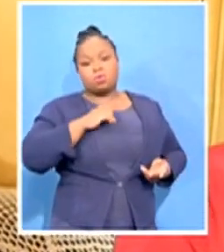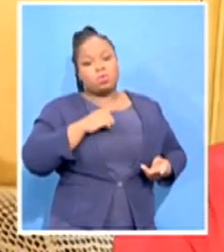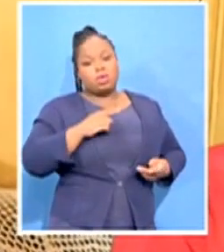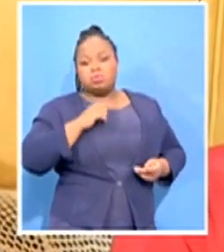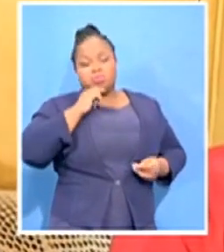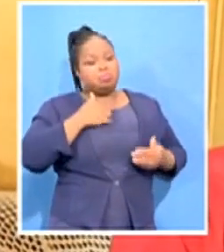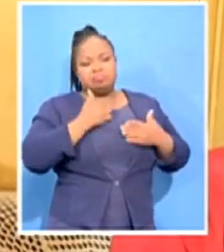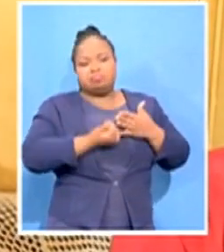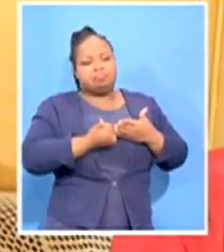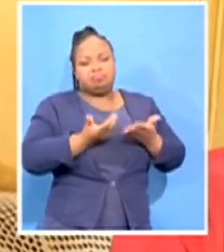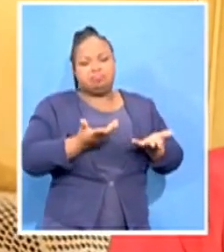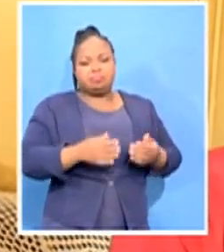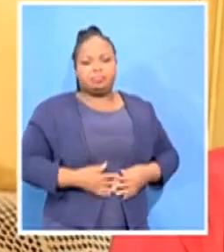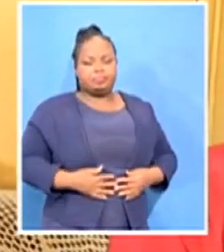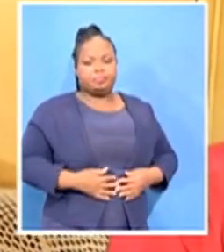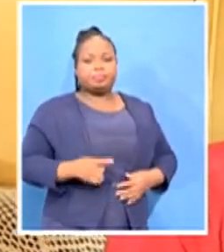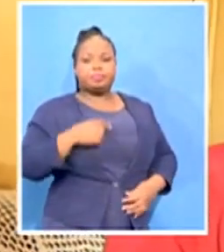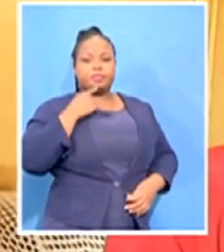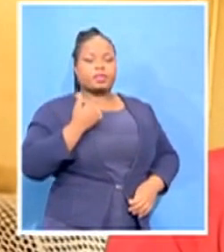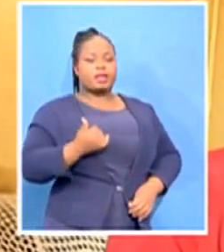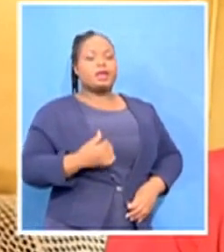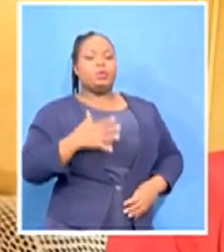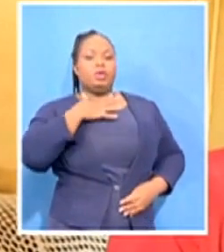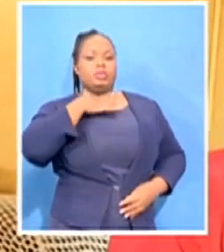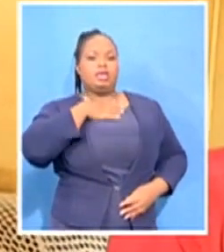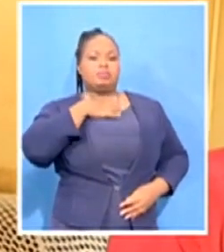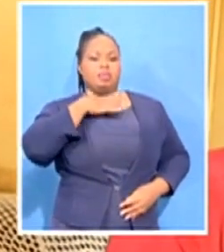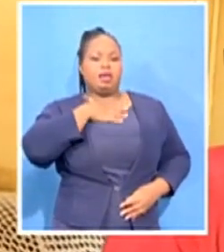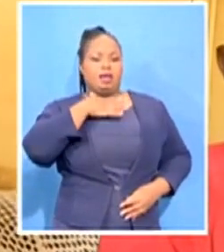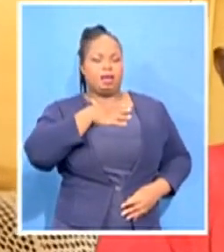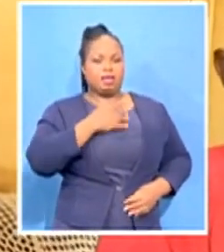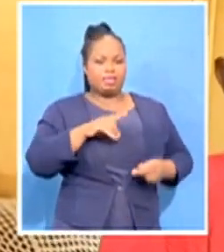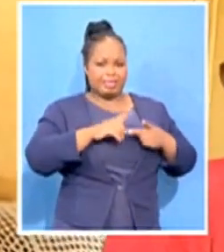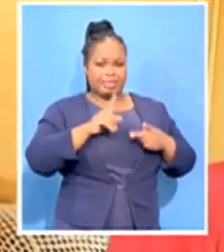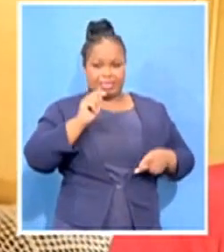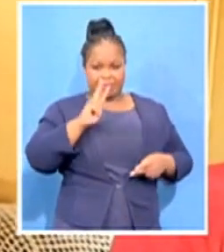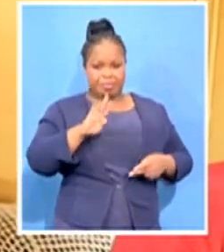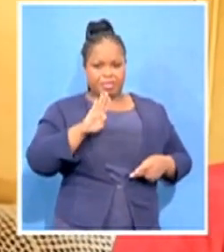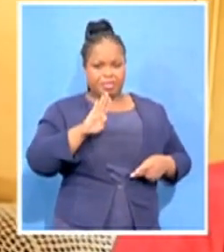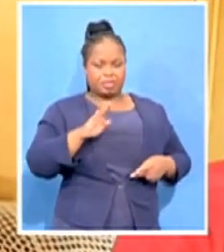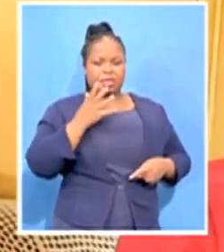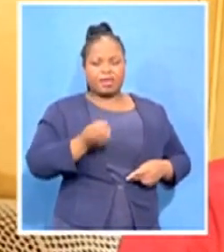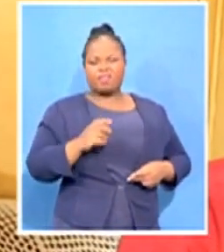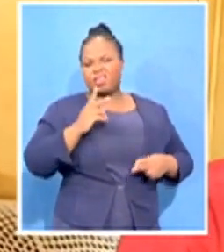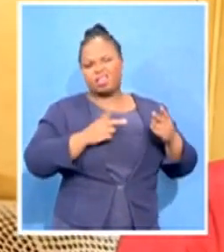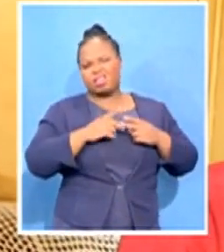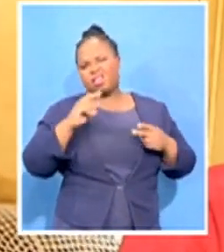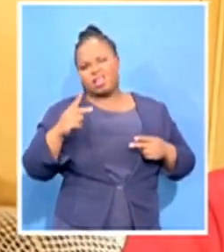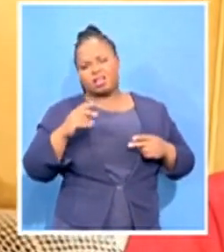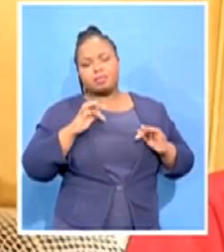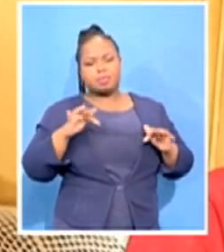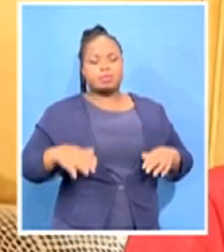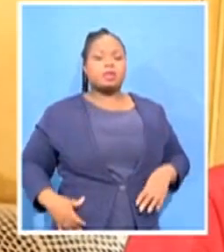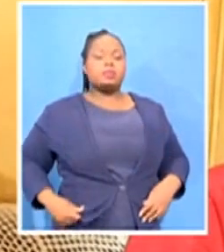developed asthma because of that, actually TB because of that, other people have developed asthma but it's a very difficult situation that he's living